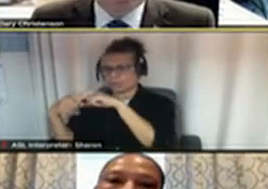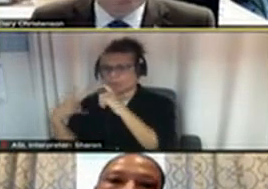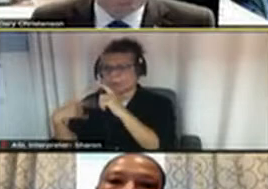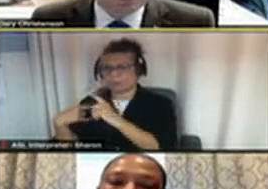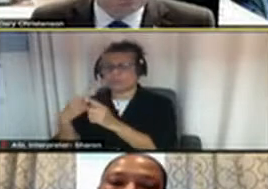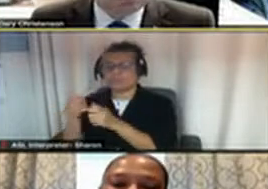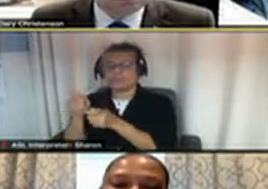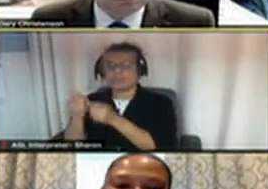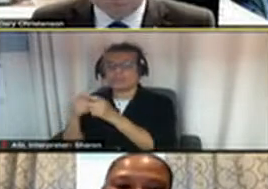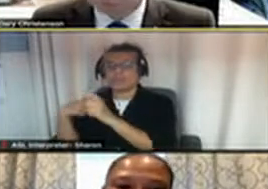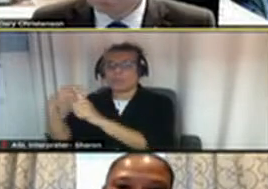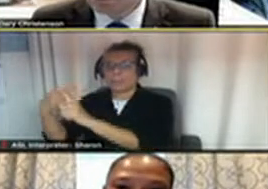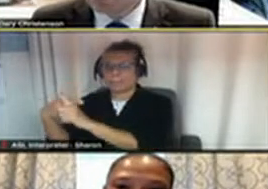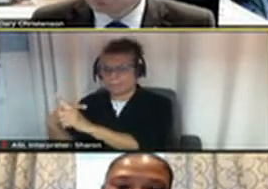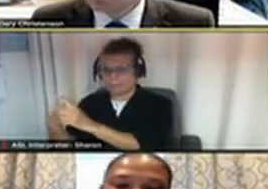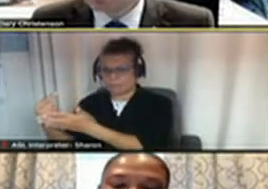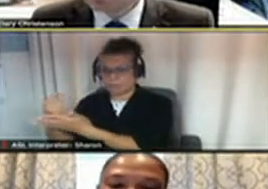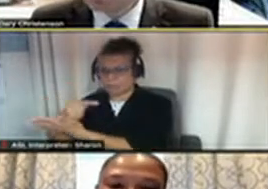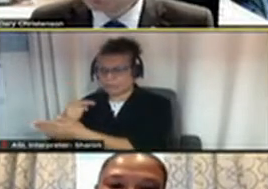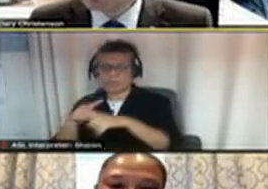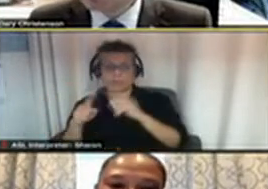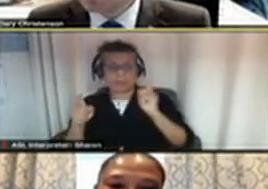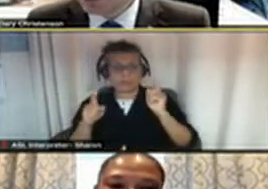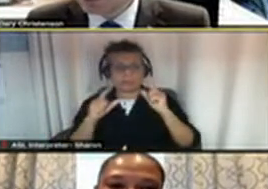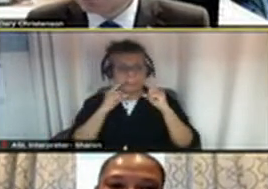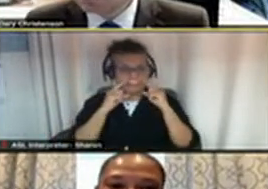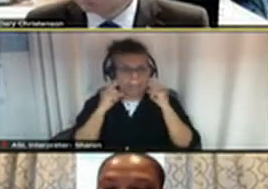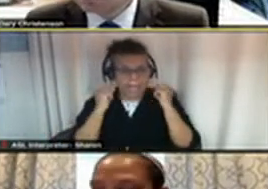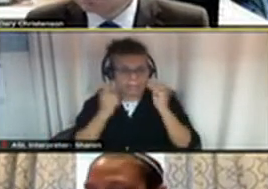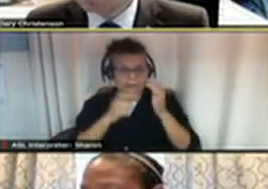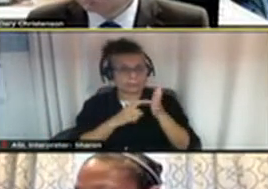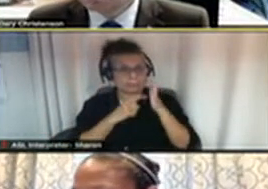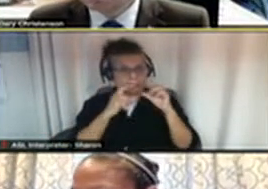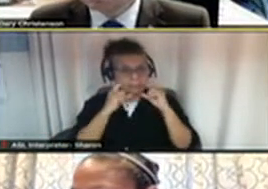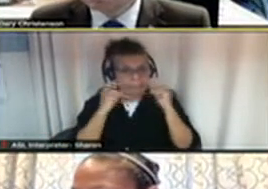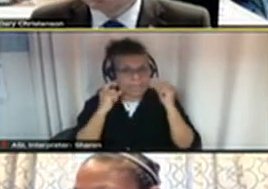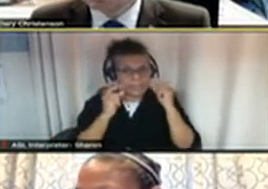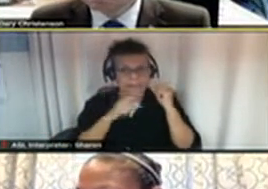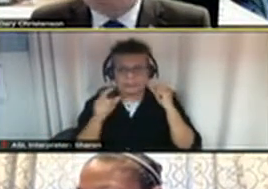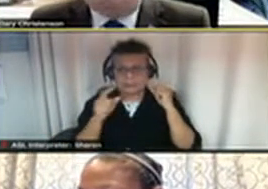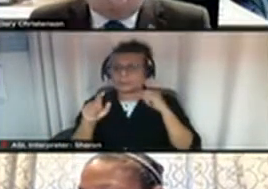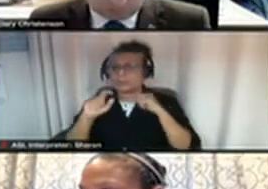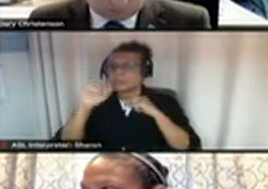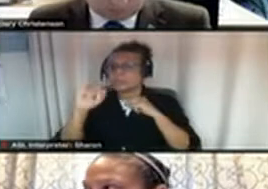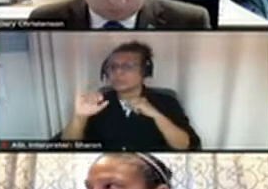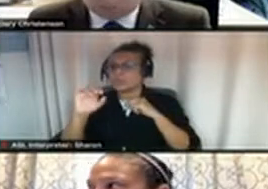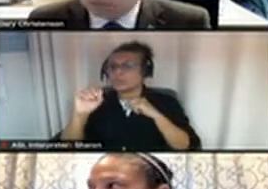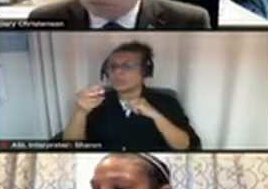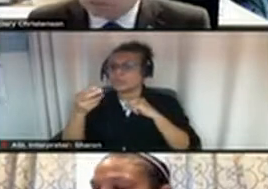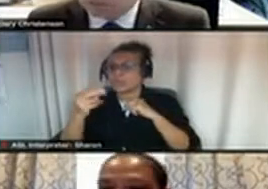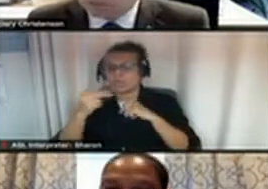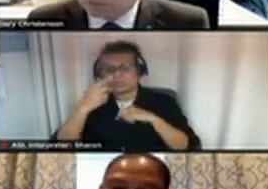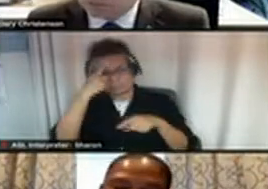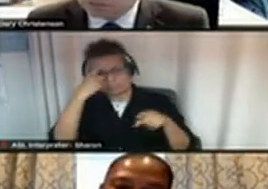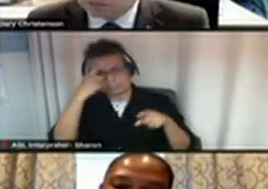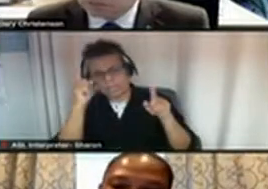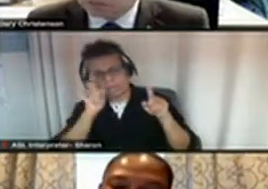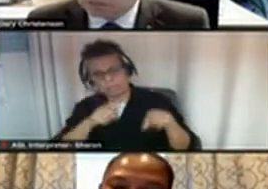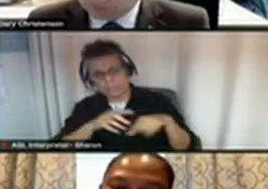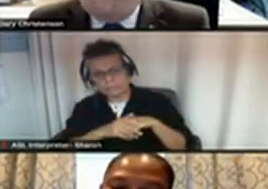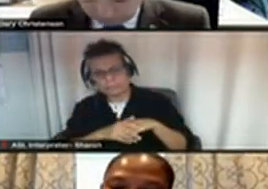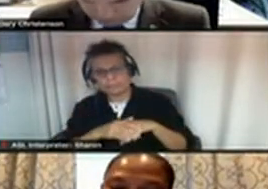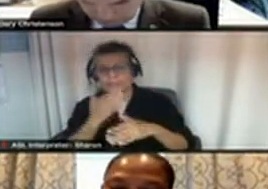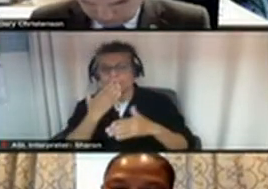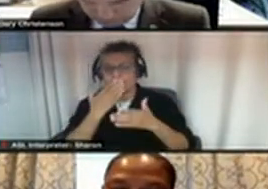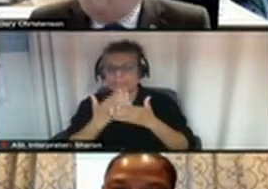see what people think, if there are any other comments. Mr. Froyo. I also agree with Mr. McCarthy. Thank you, Mr.